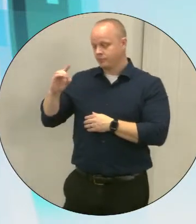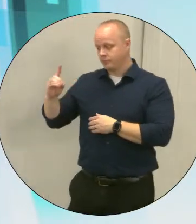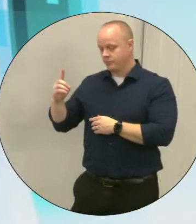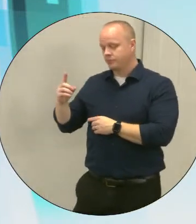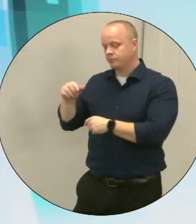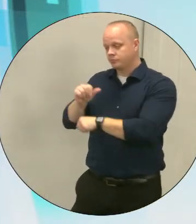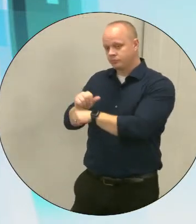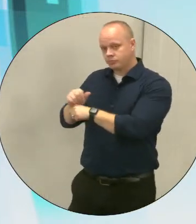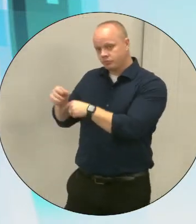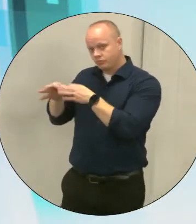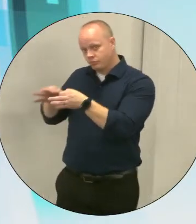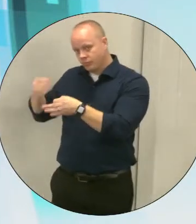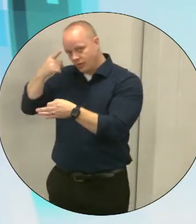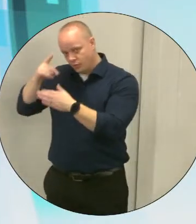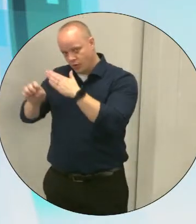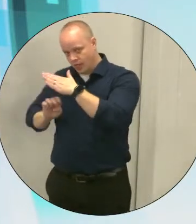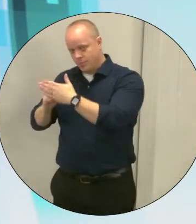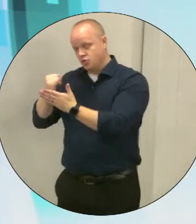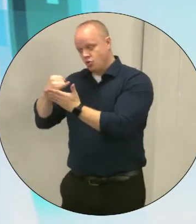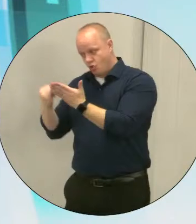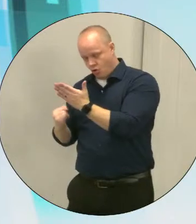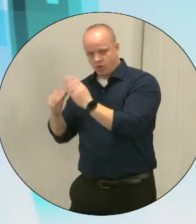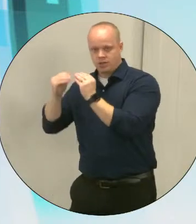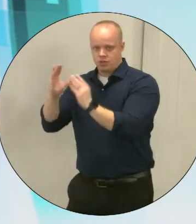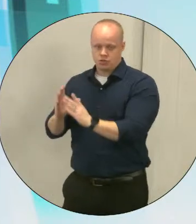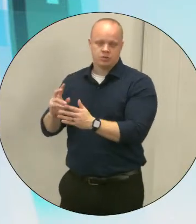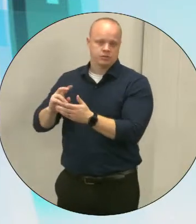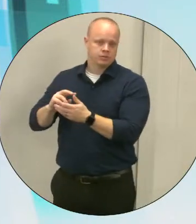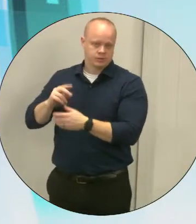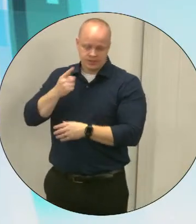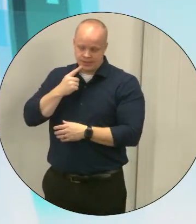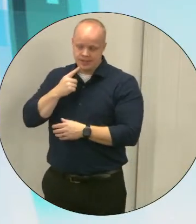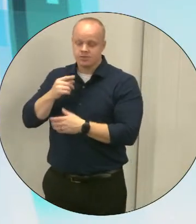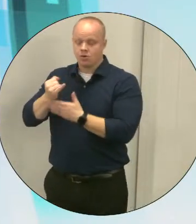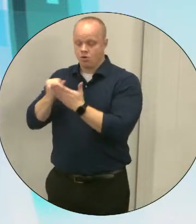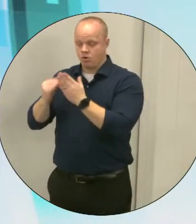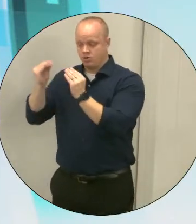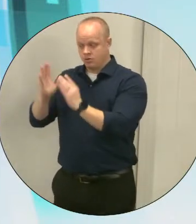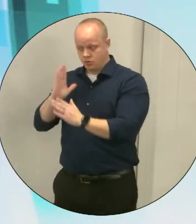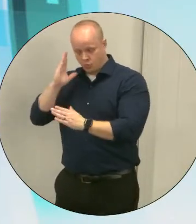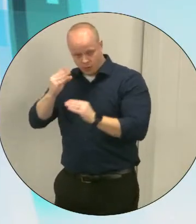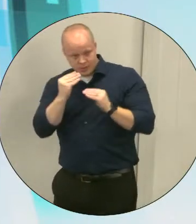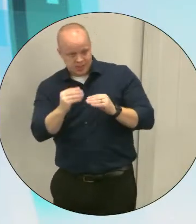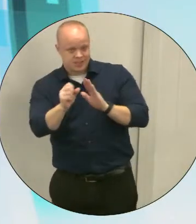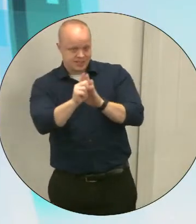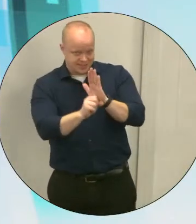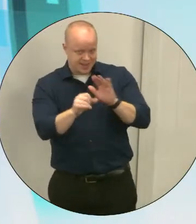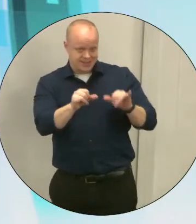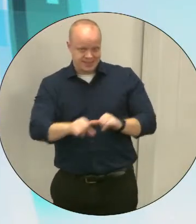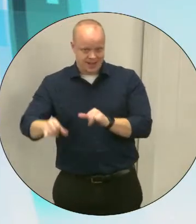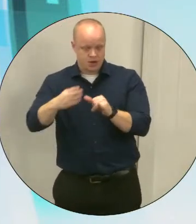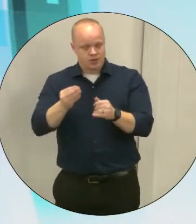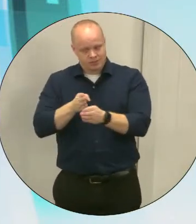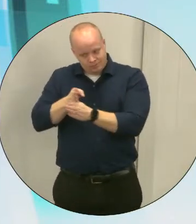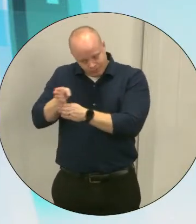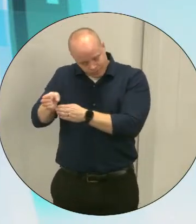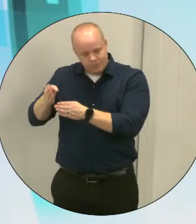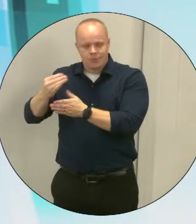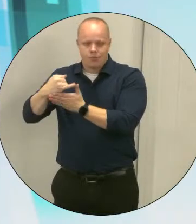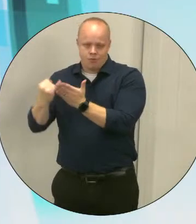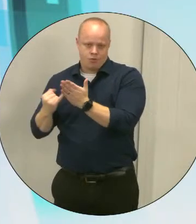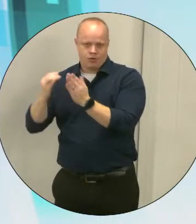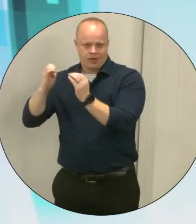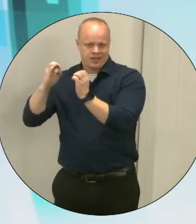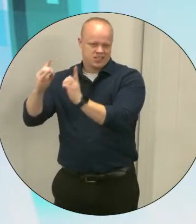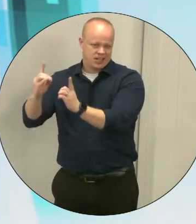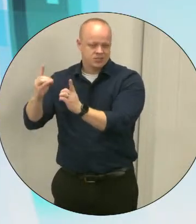for elementary art teachers states that art teachers will teach state standards and discipline-based art education,